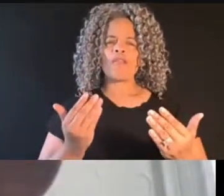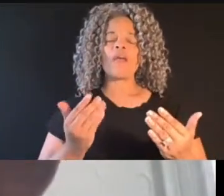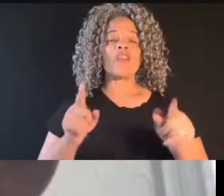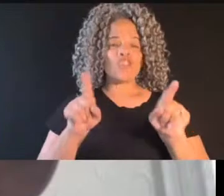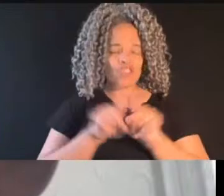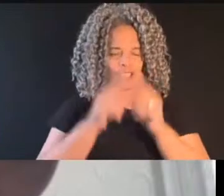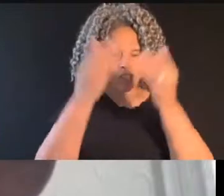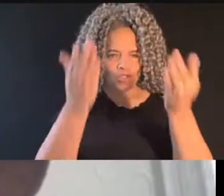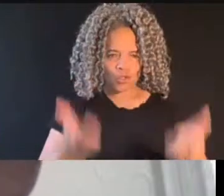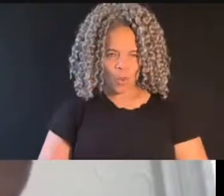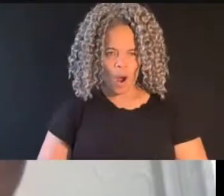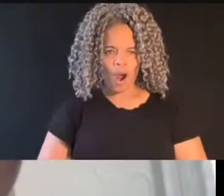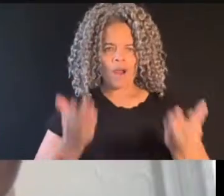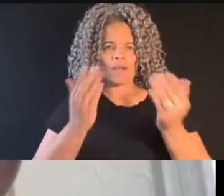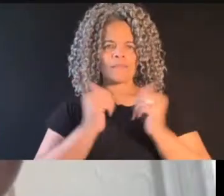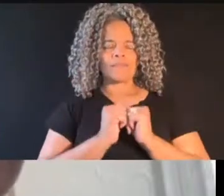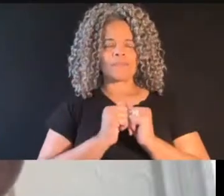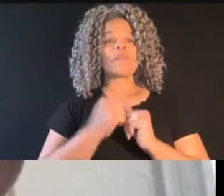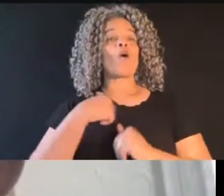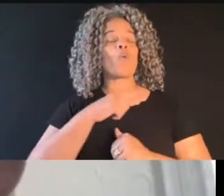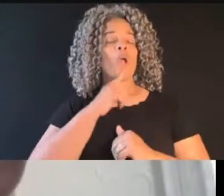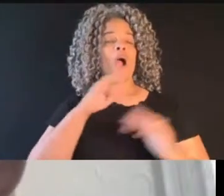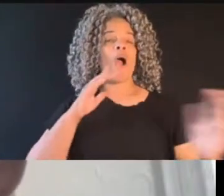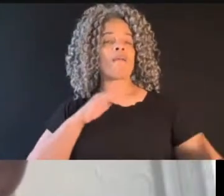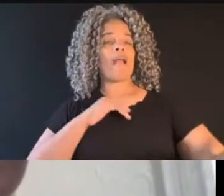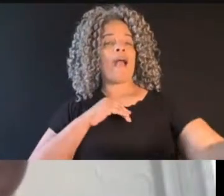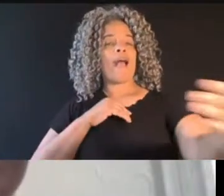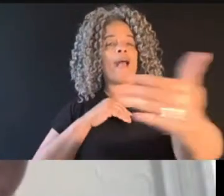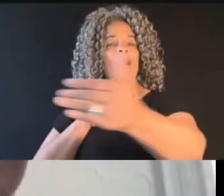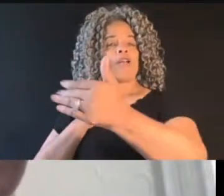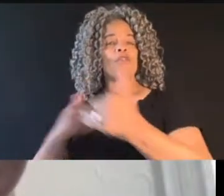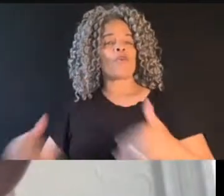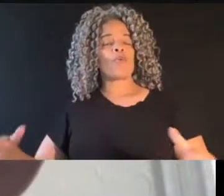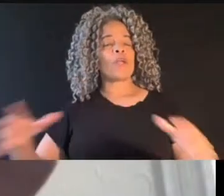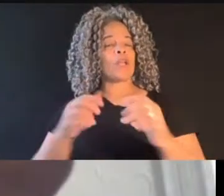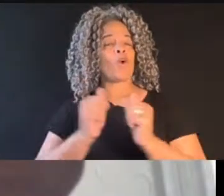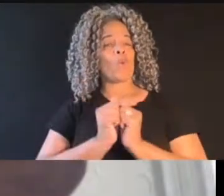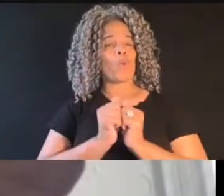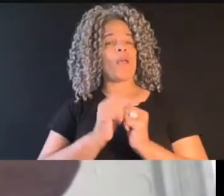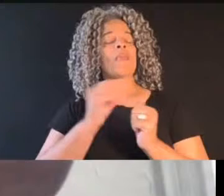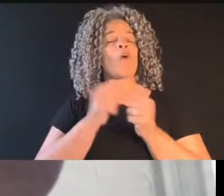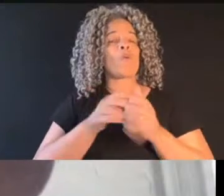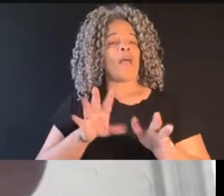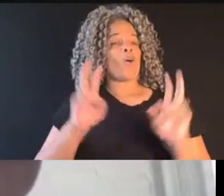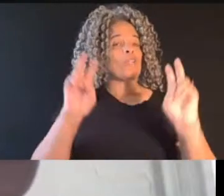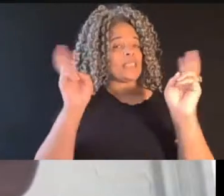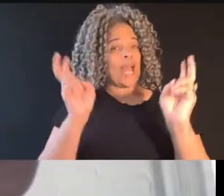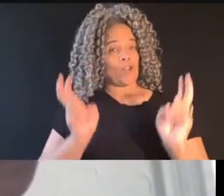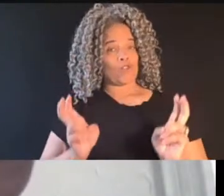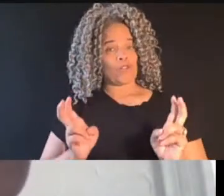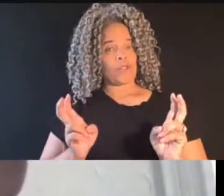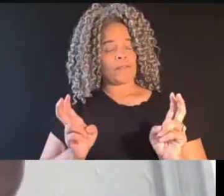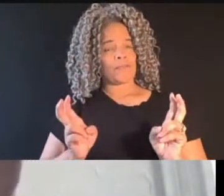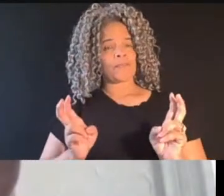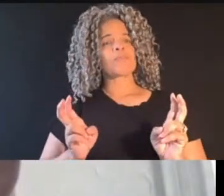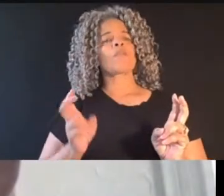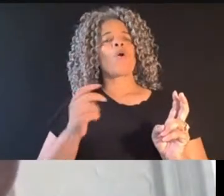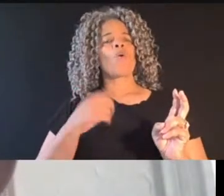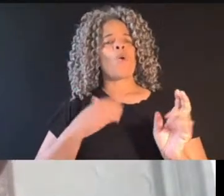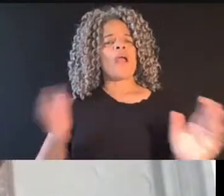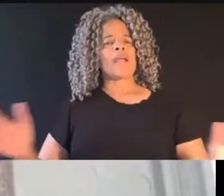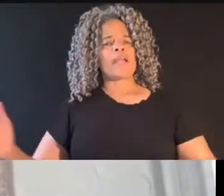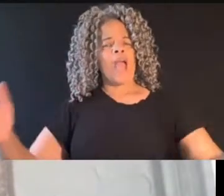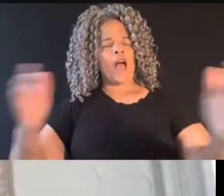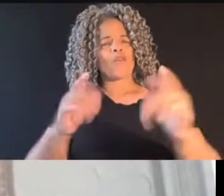are. We are gathering with and without titles. We are gathering